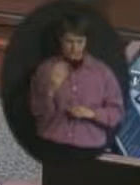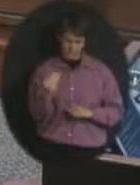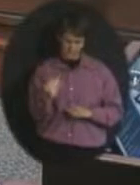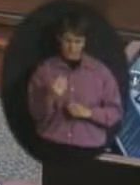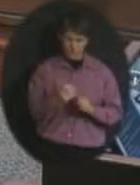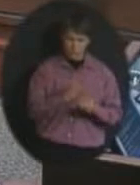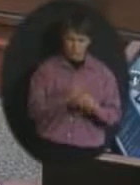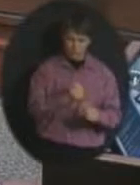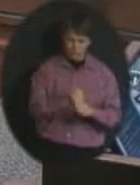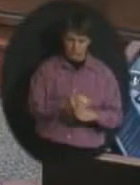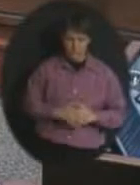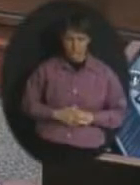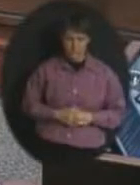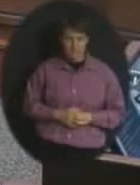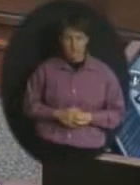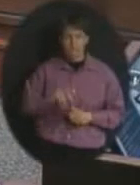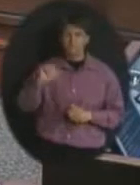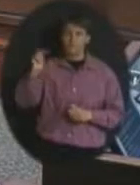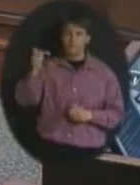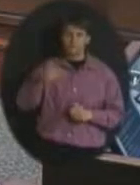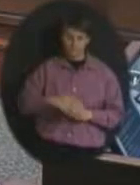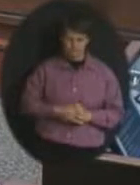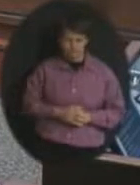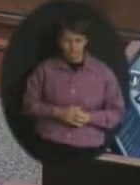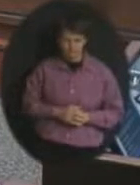2014. Second.